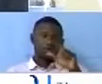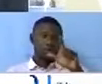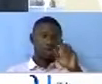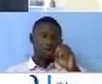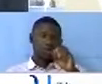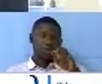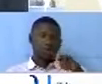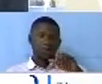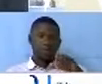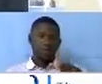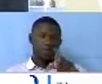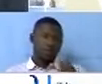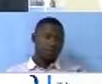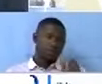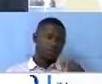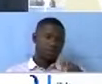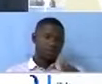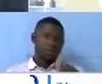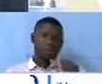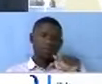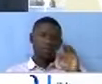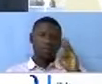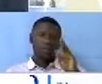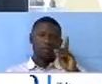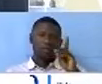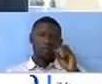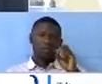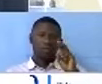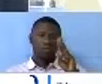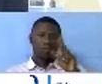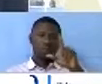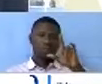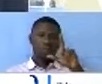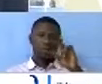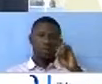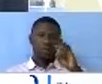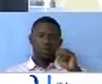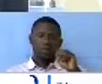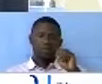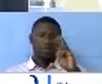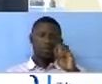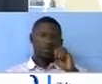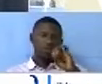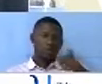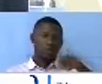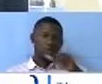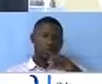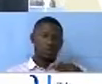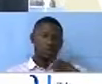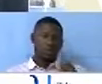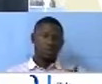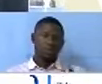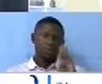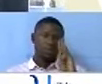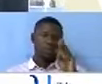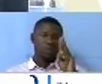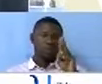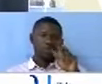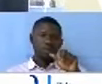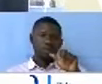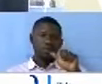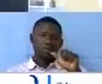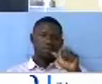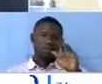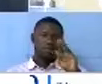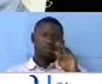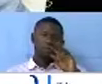Manga. Abdoulaye Bojang. Abdoulaye Bojang. Bouba Badji. Bouba Badji. Bakary Jamme. Bakary Jamme.